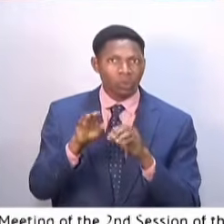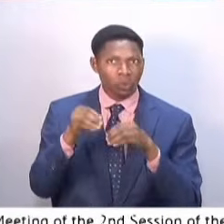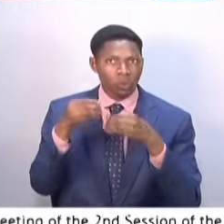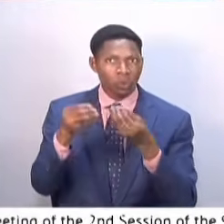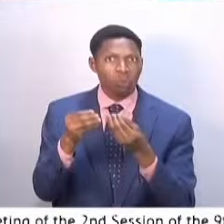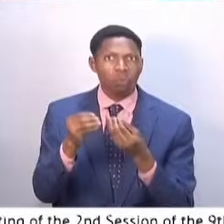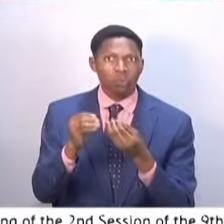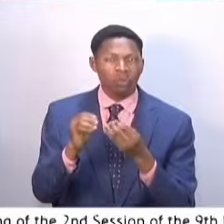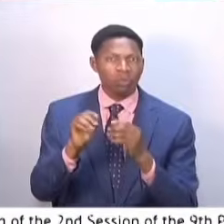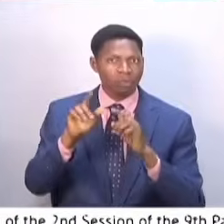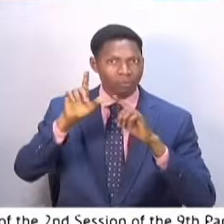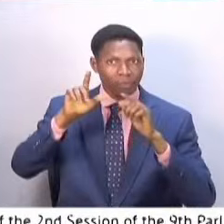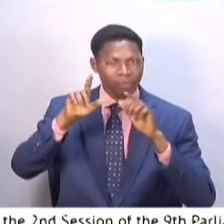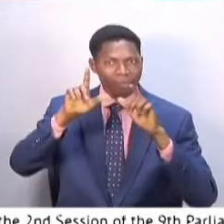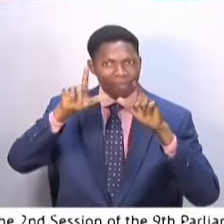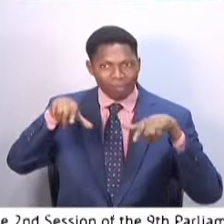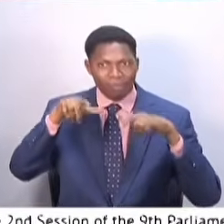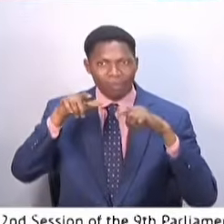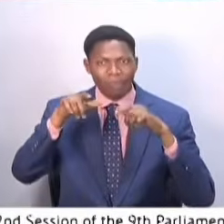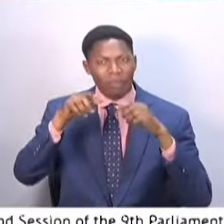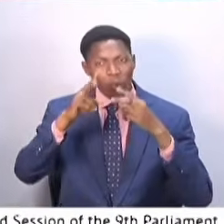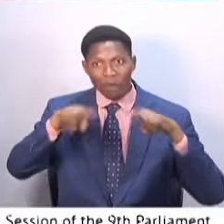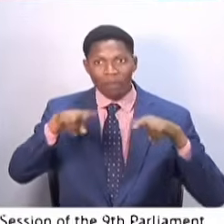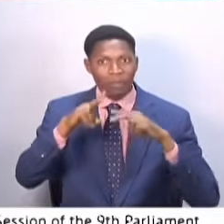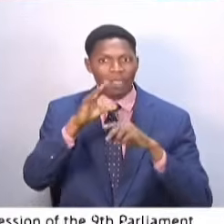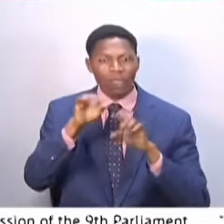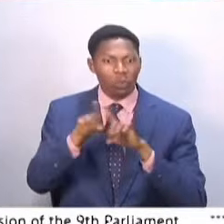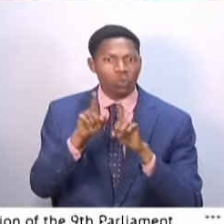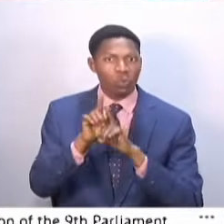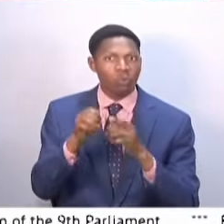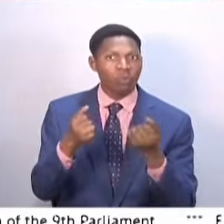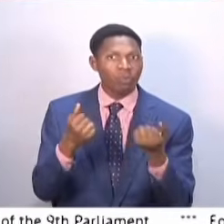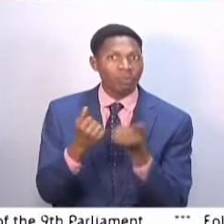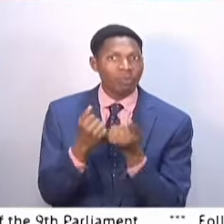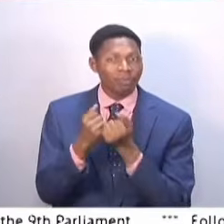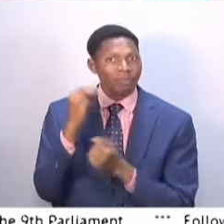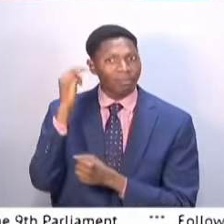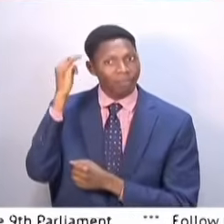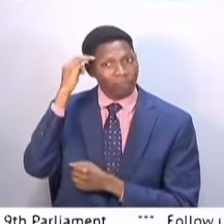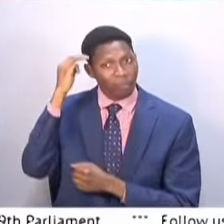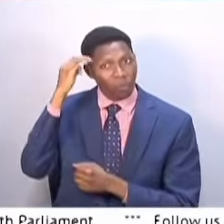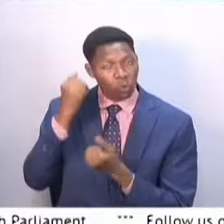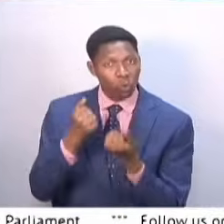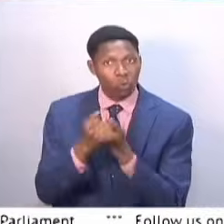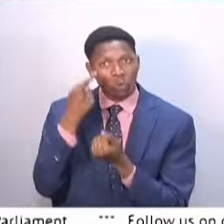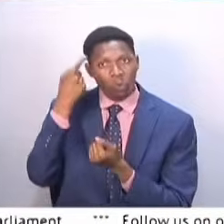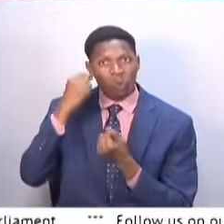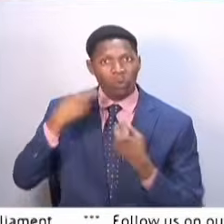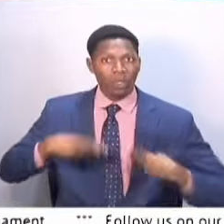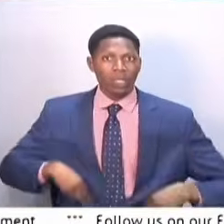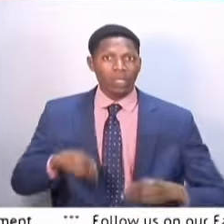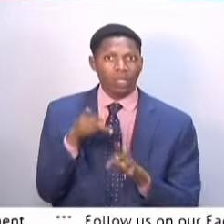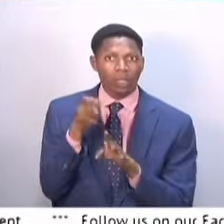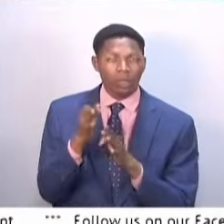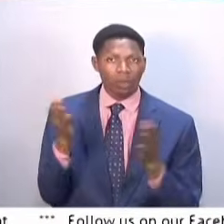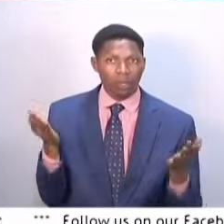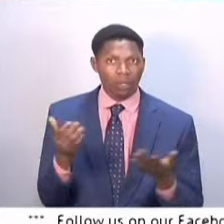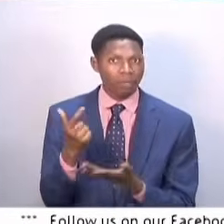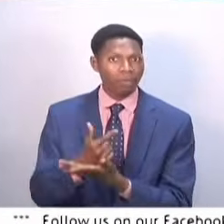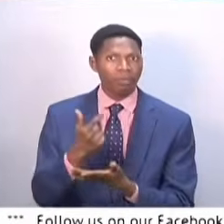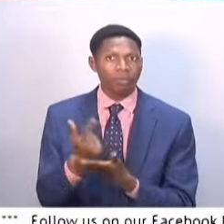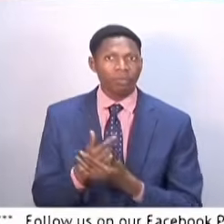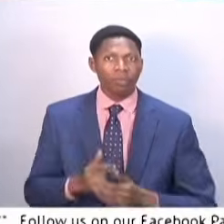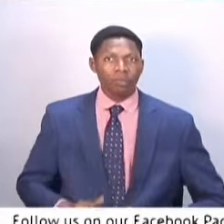rural incentive, and strengthen mental support for health professionals who work in Ghana. Expand the